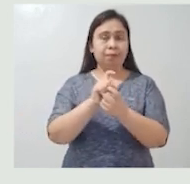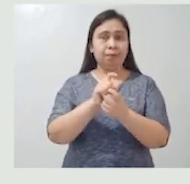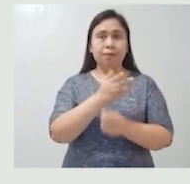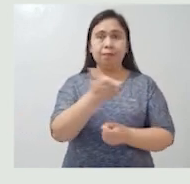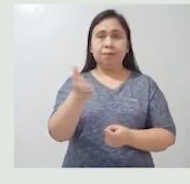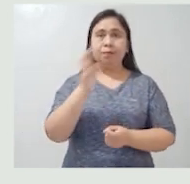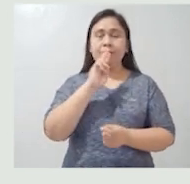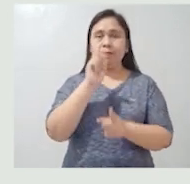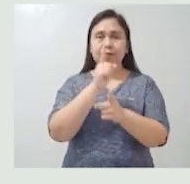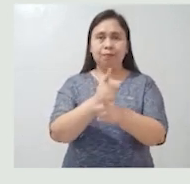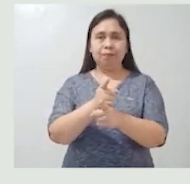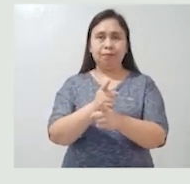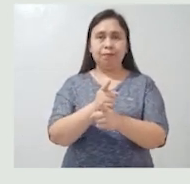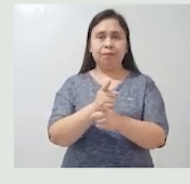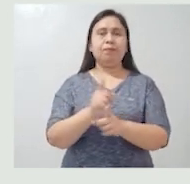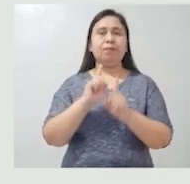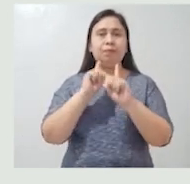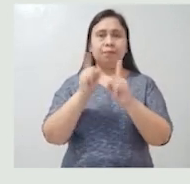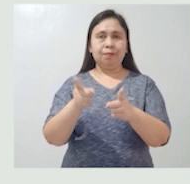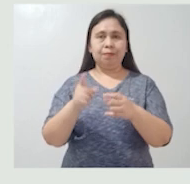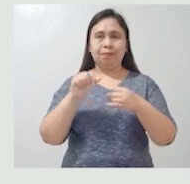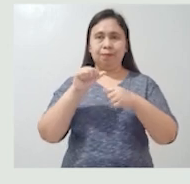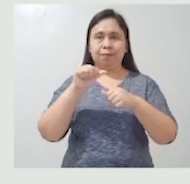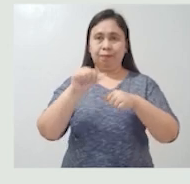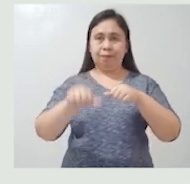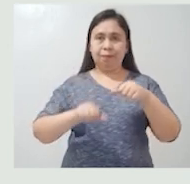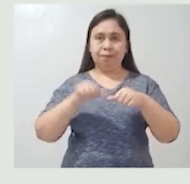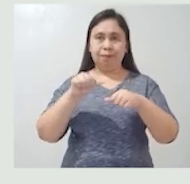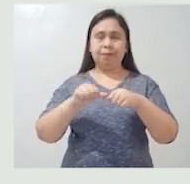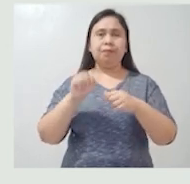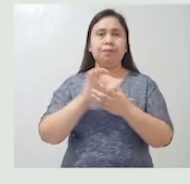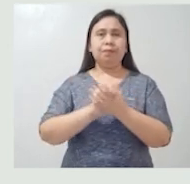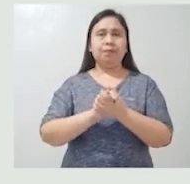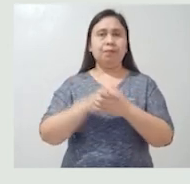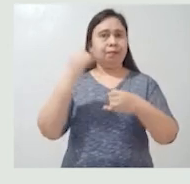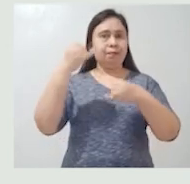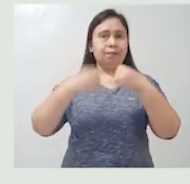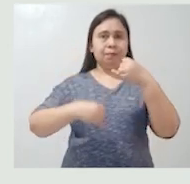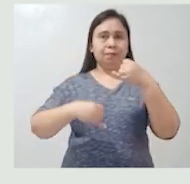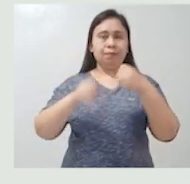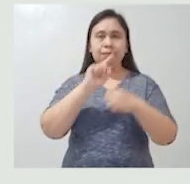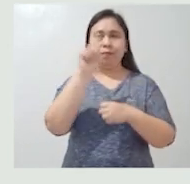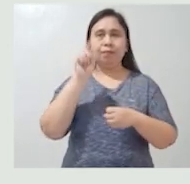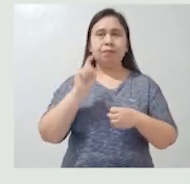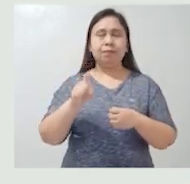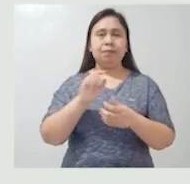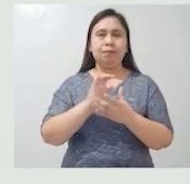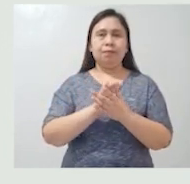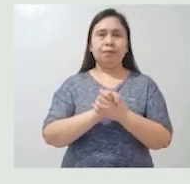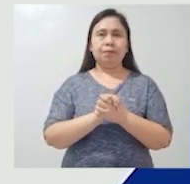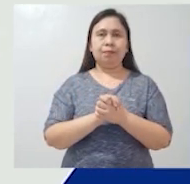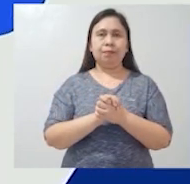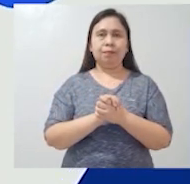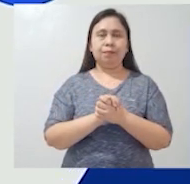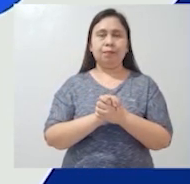Exactly, you are correct. The answer is atom. For the last question,